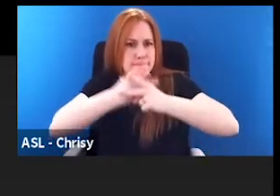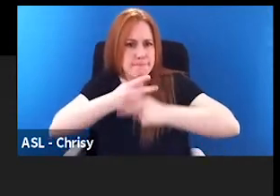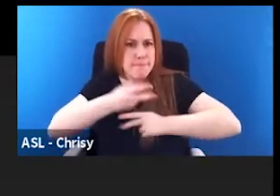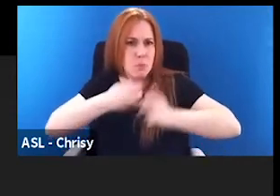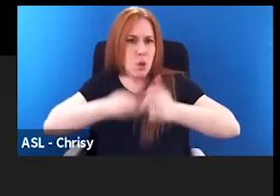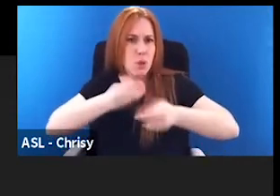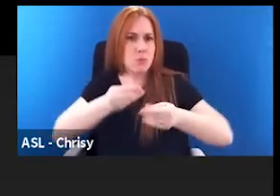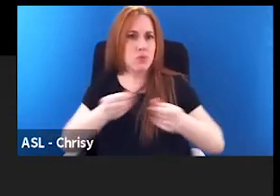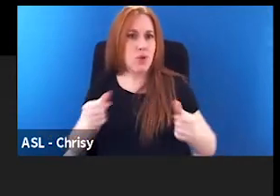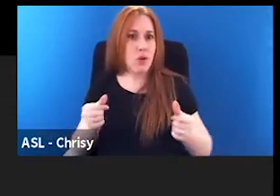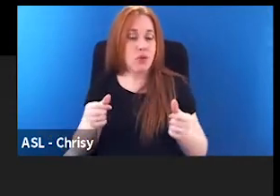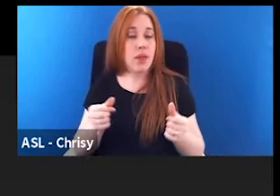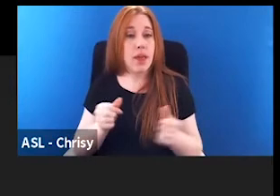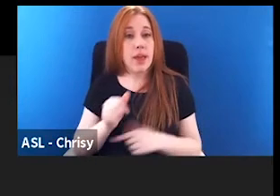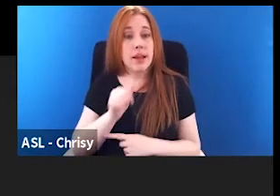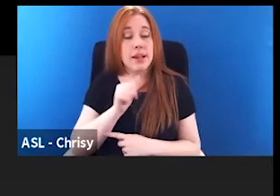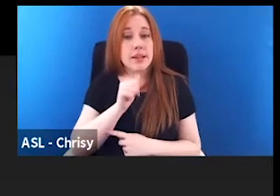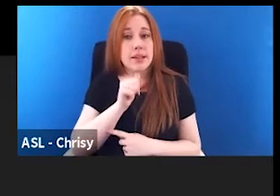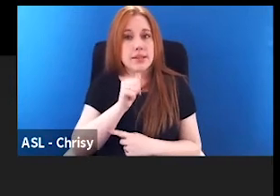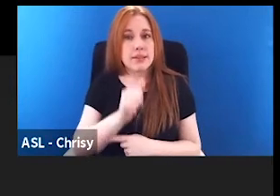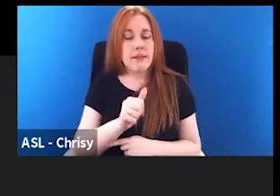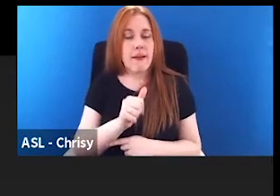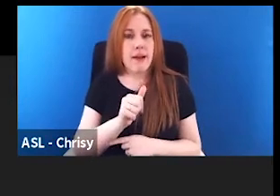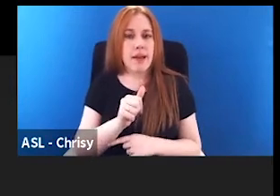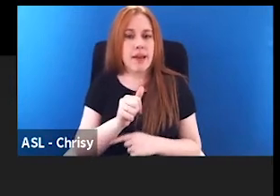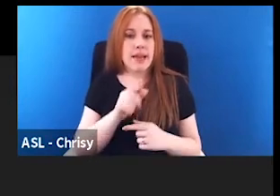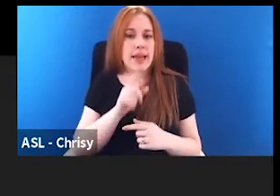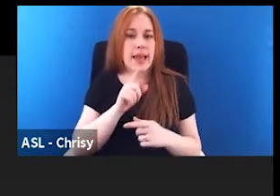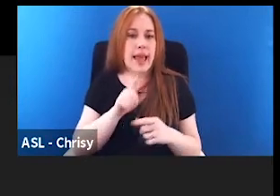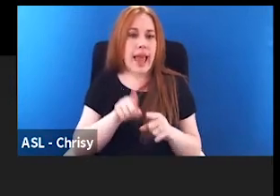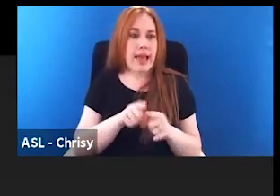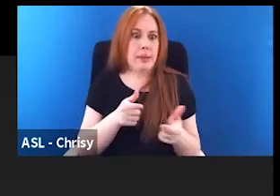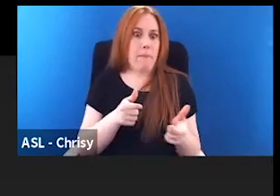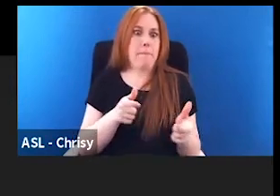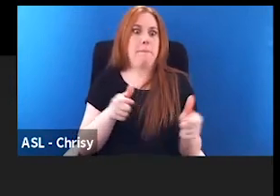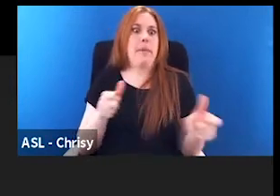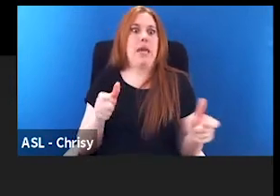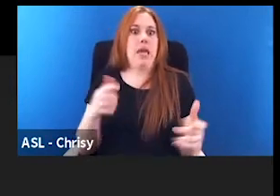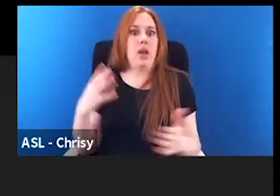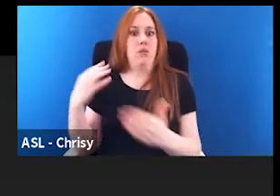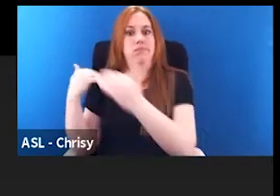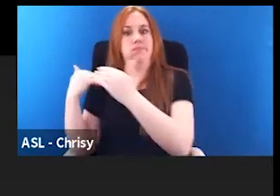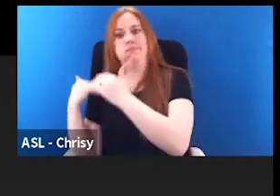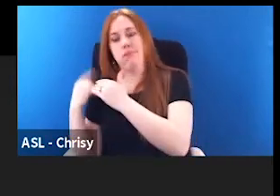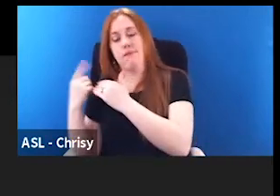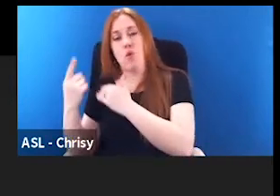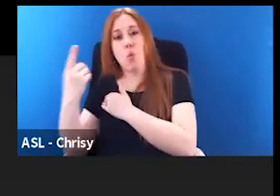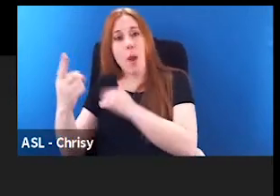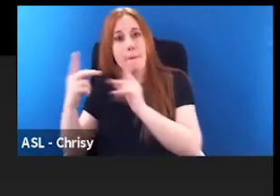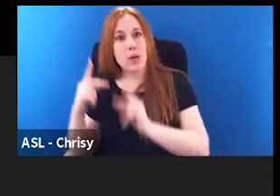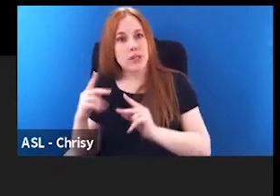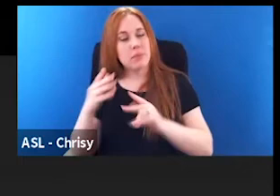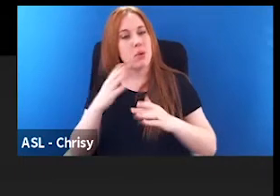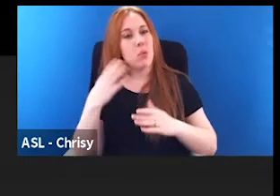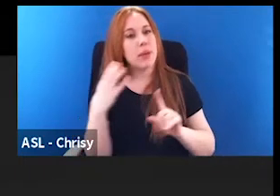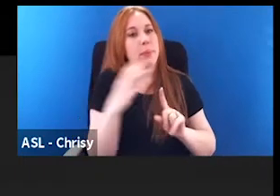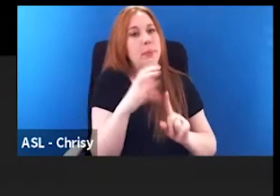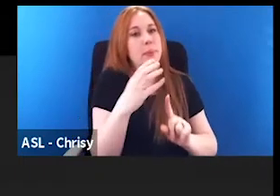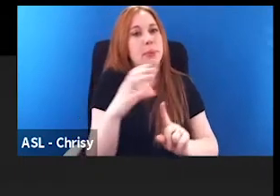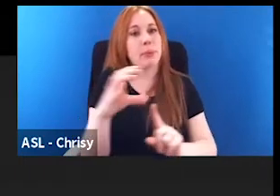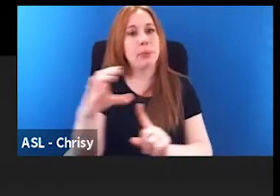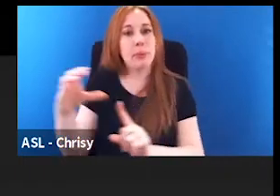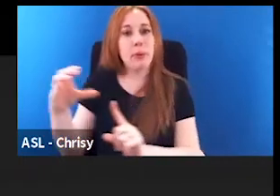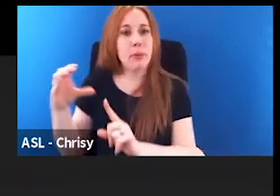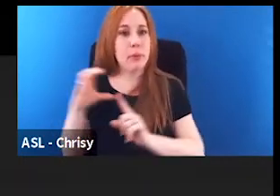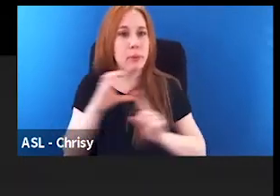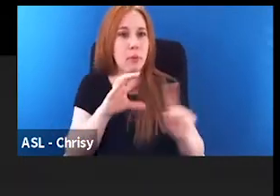it becomes not as huge of a piece to bite off for any one person, right? Because we're going to share in this